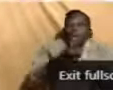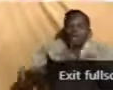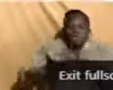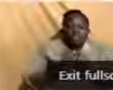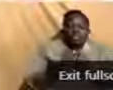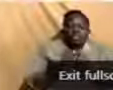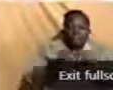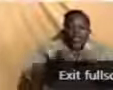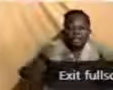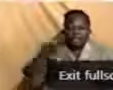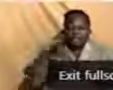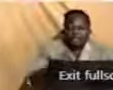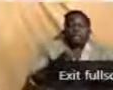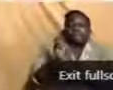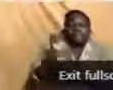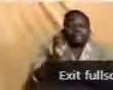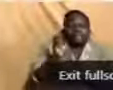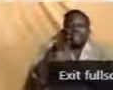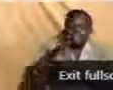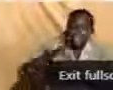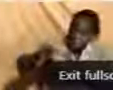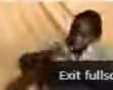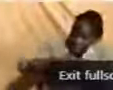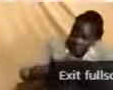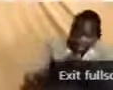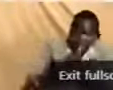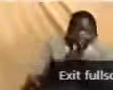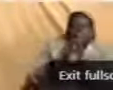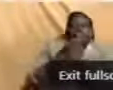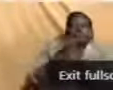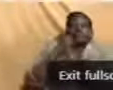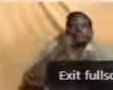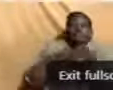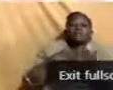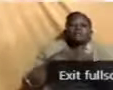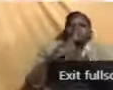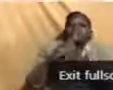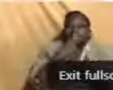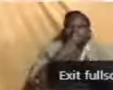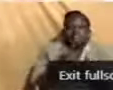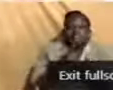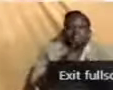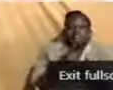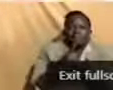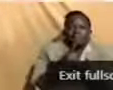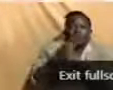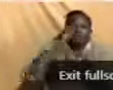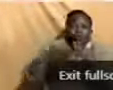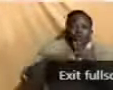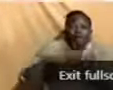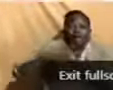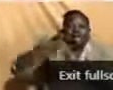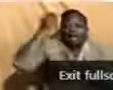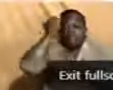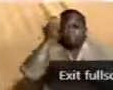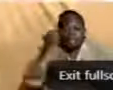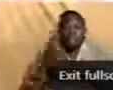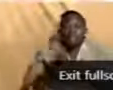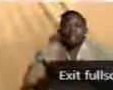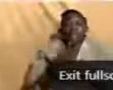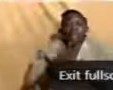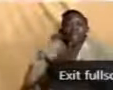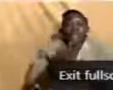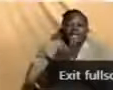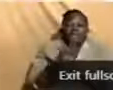him. And that is basically what I had asked for. But what the High Court came up with was that you